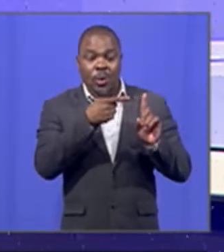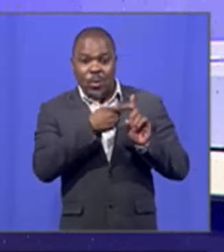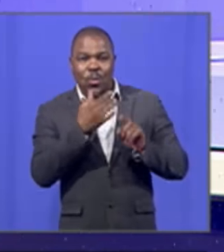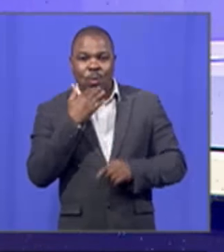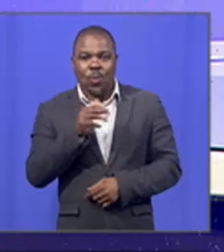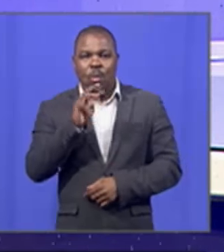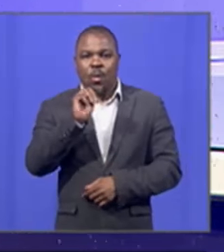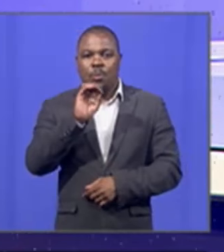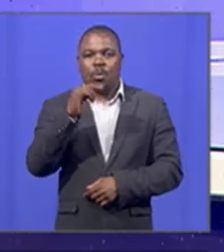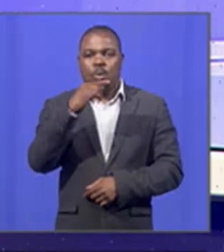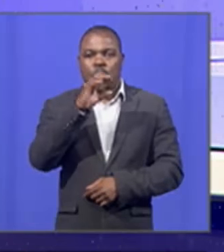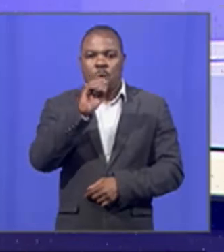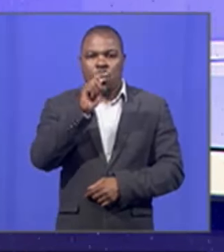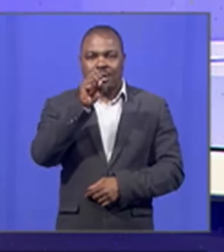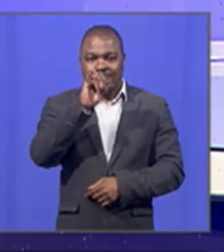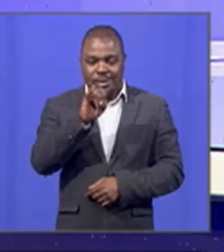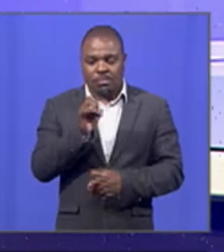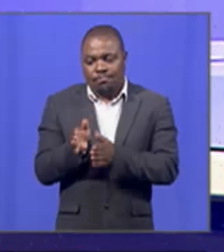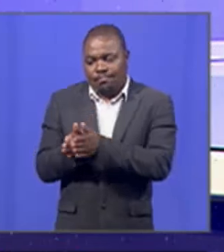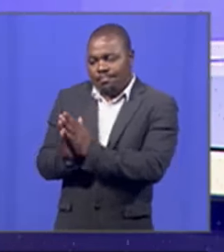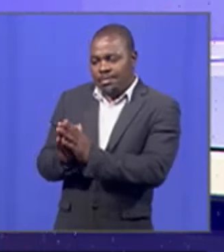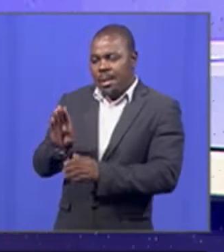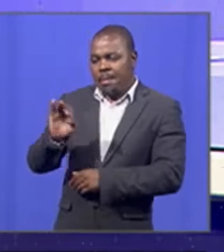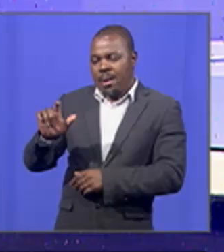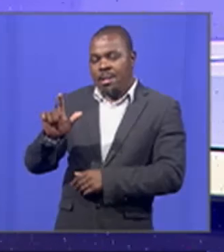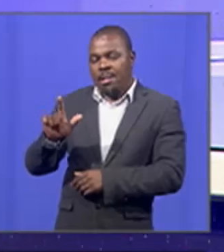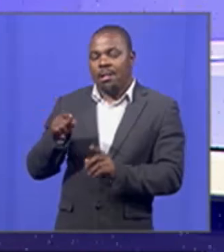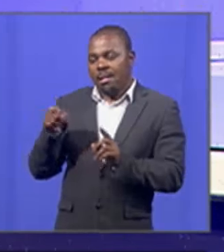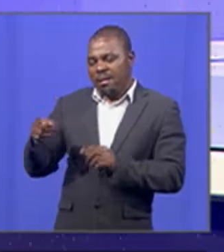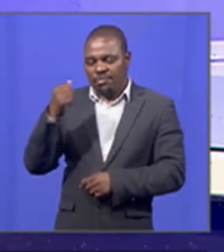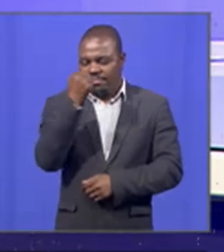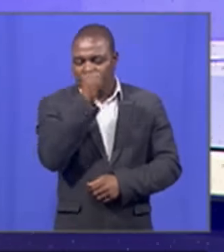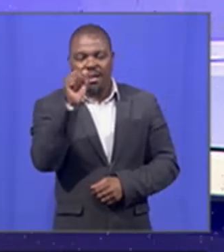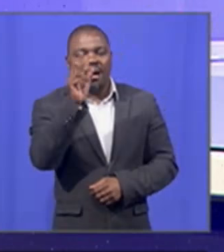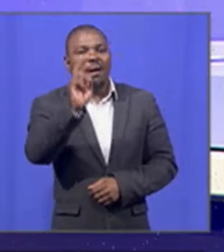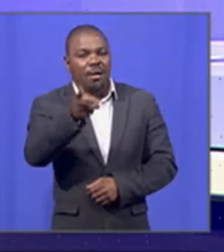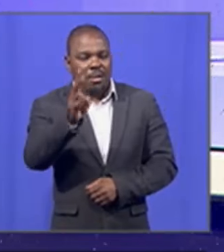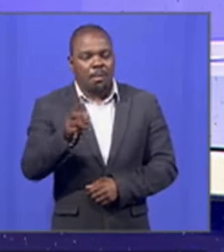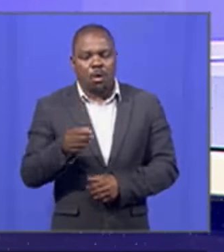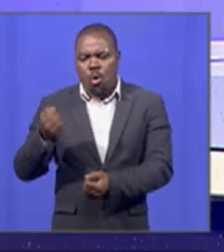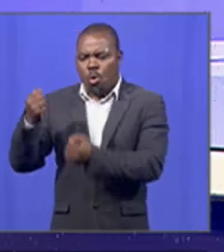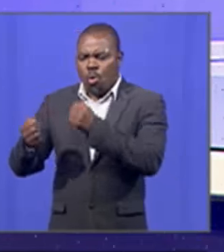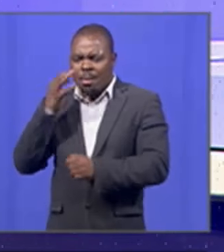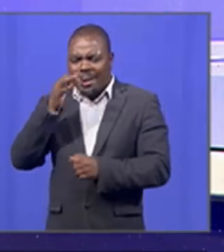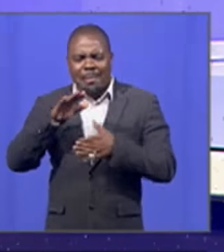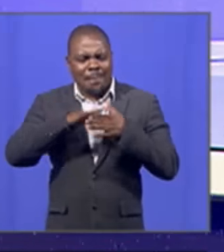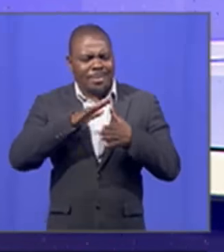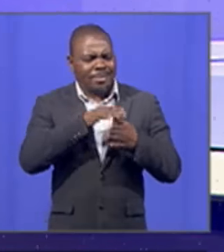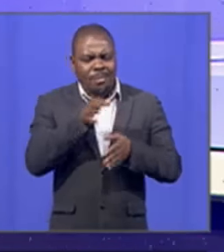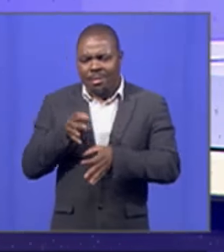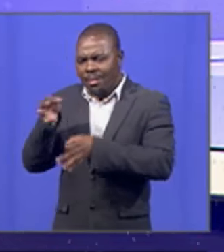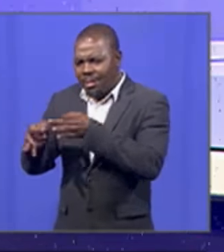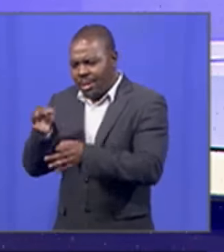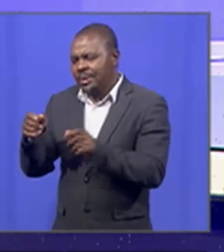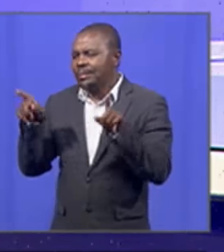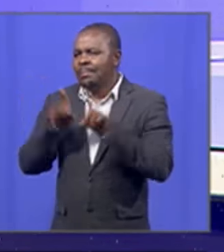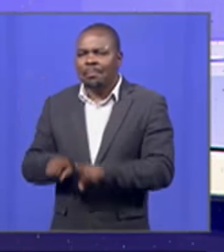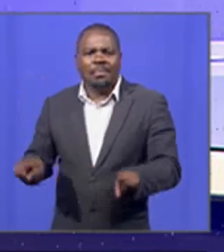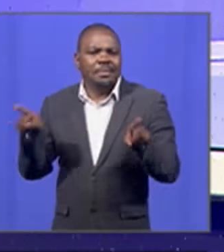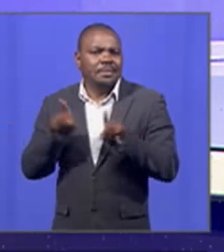peila gape. Kgorotsheko ya magistrata wa Johannesburg o a hlotše gore ga gona mabaka a maswa kgopelong ya gagwe e